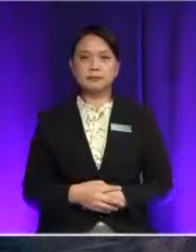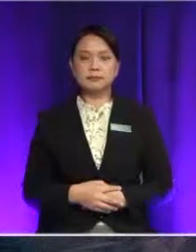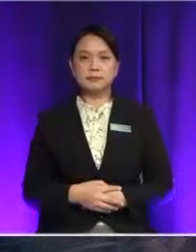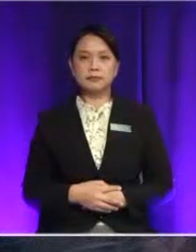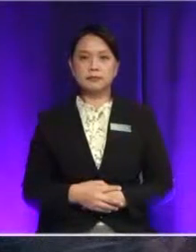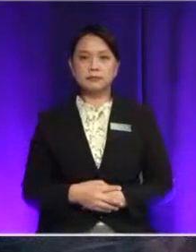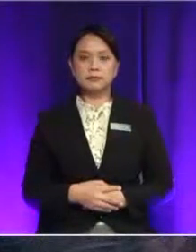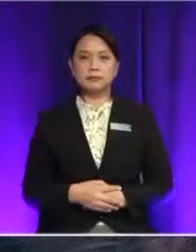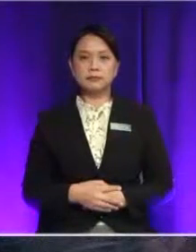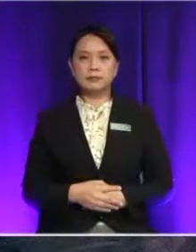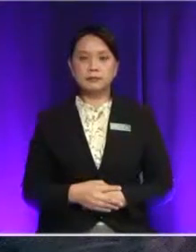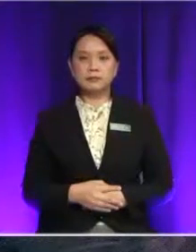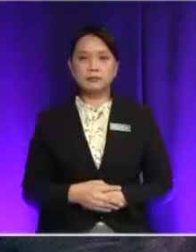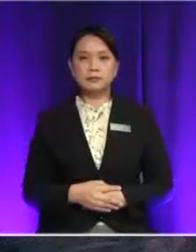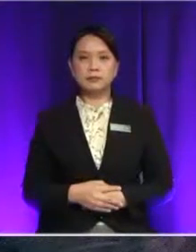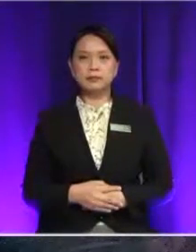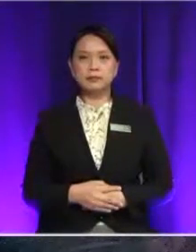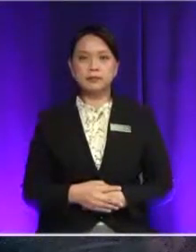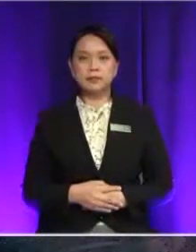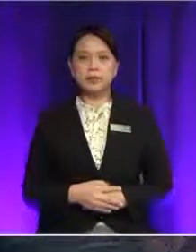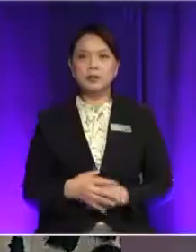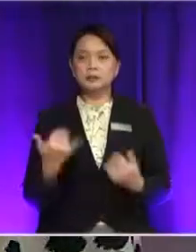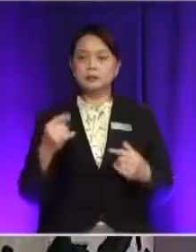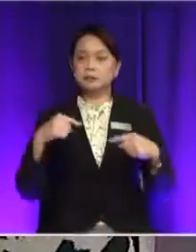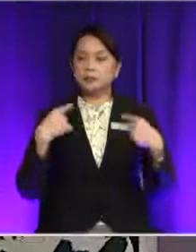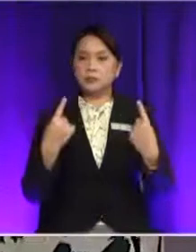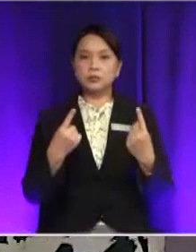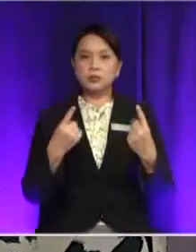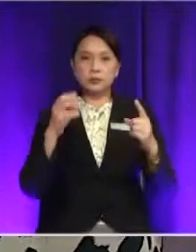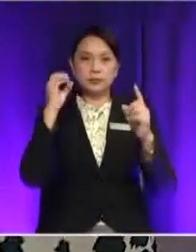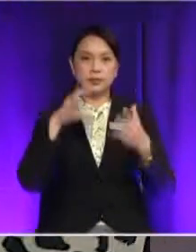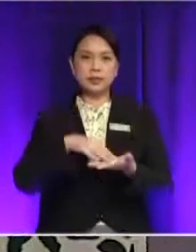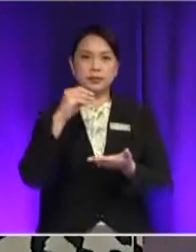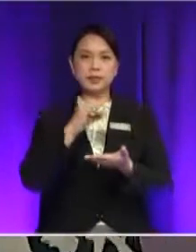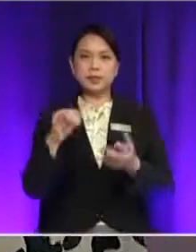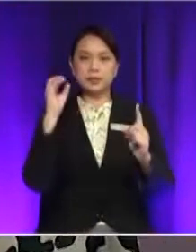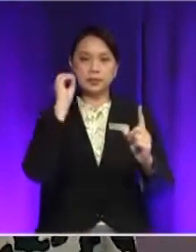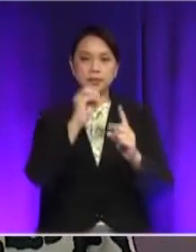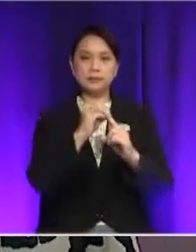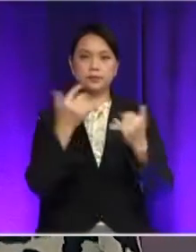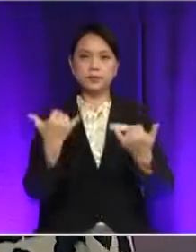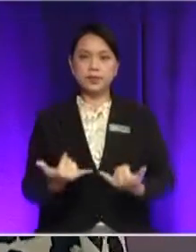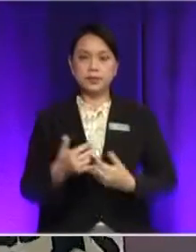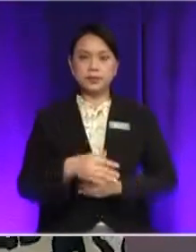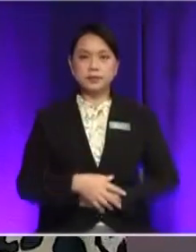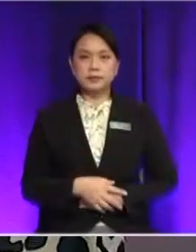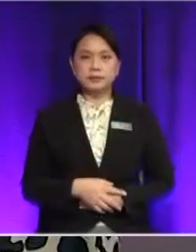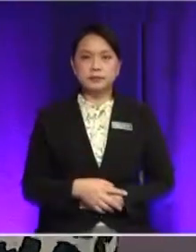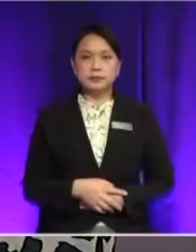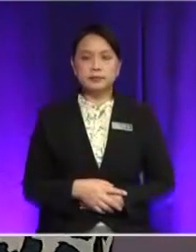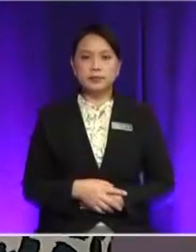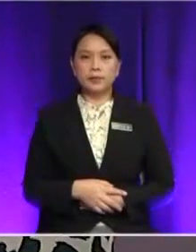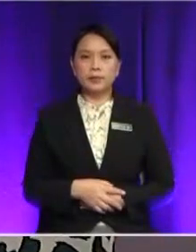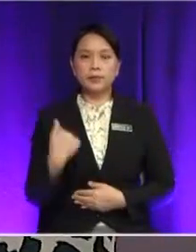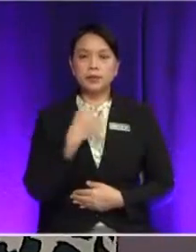our perhaps learning objectives for today. Yes. Thank you, Shafiqah. All right. Now, girls and boys, viewers out there, now we are going to do